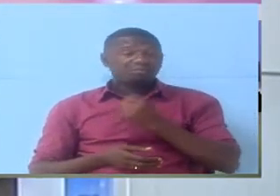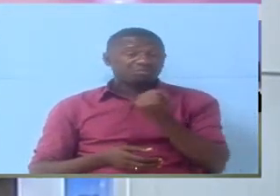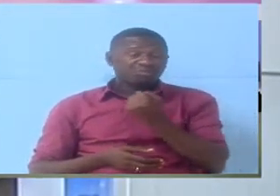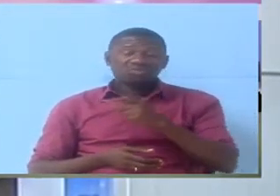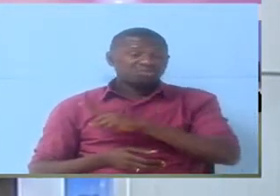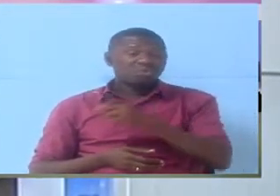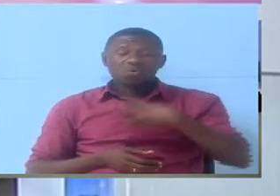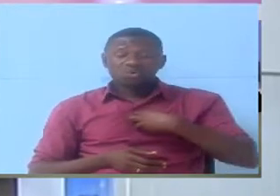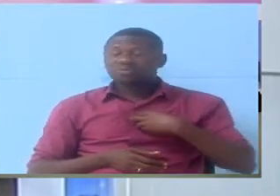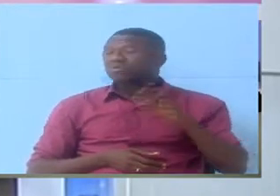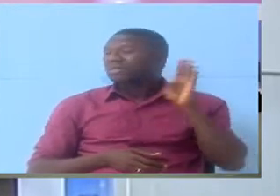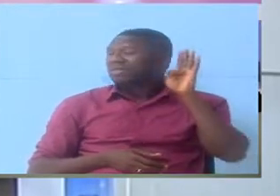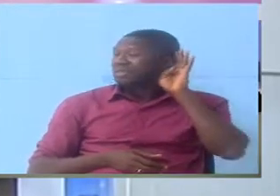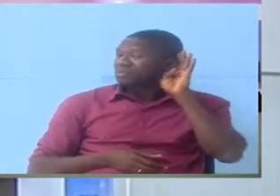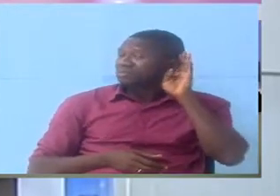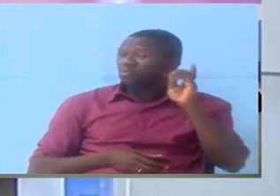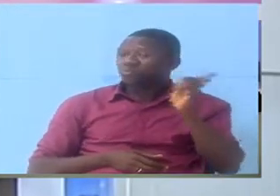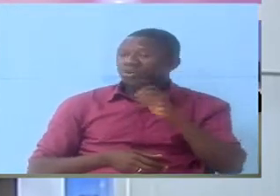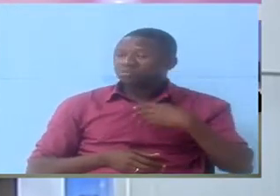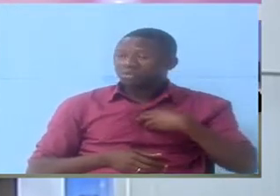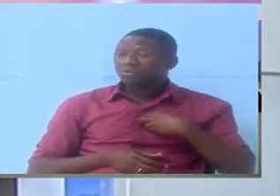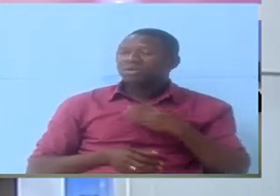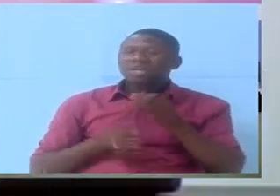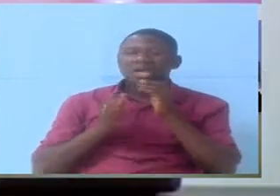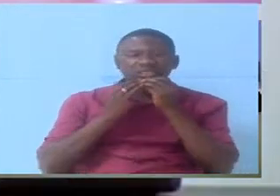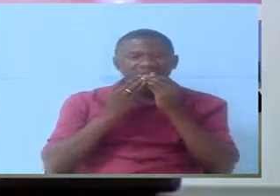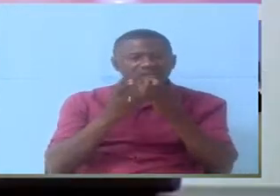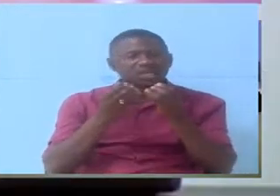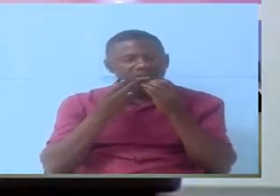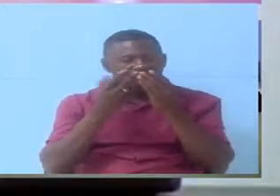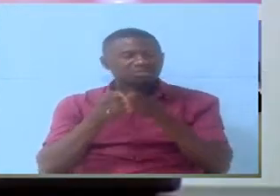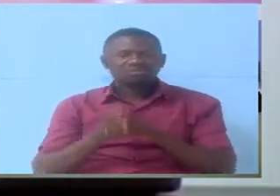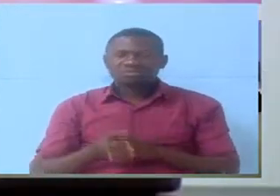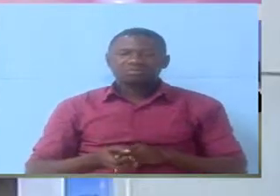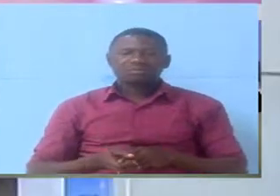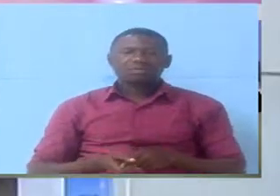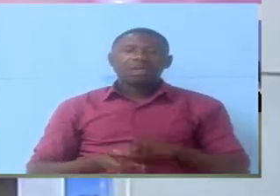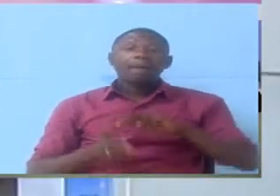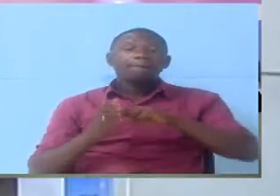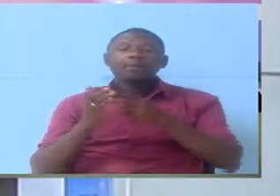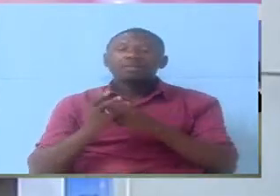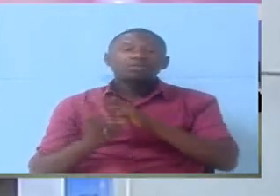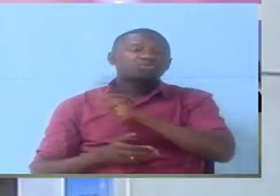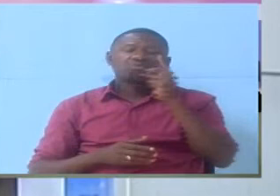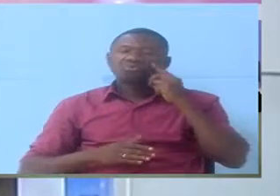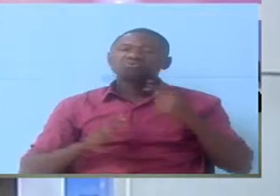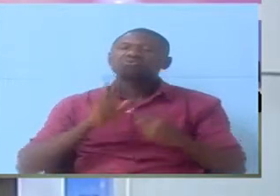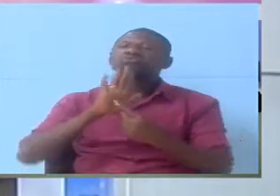saying. That's my belief. He was uninterested. Yes, uninterested.